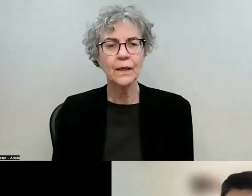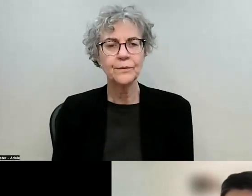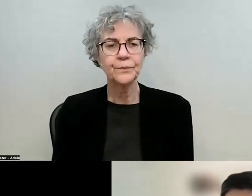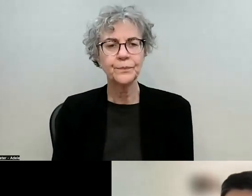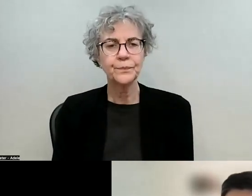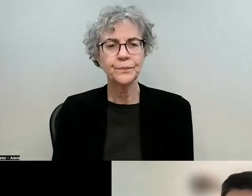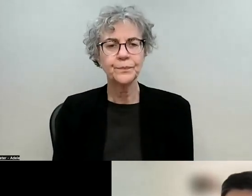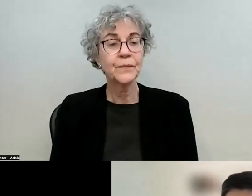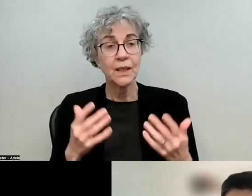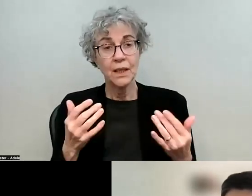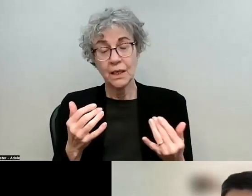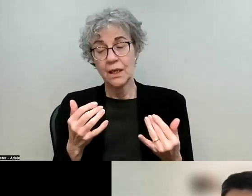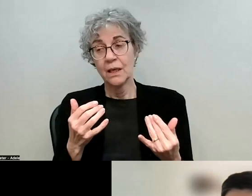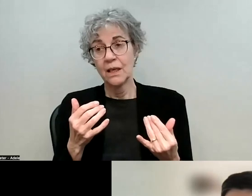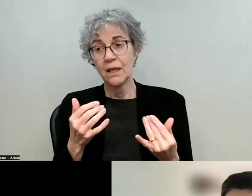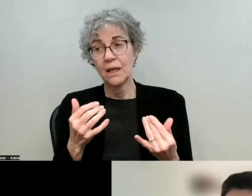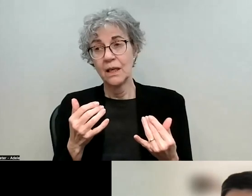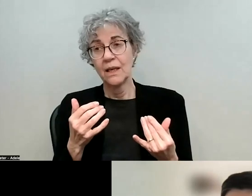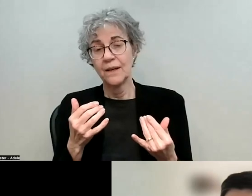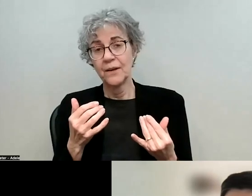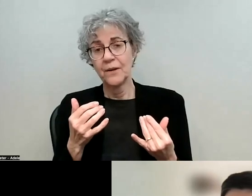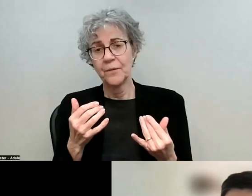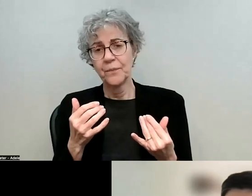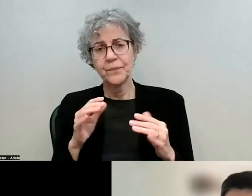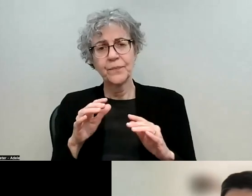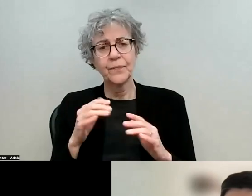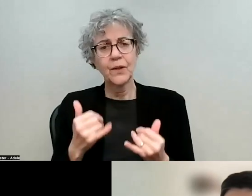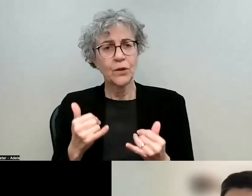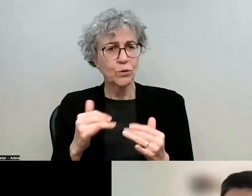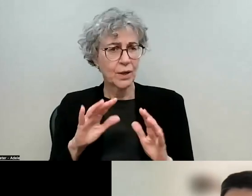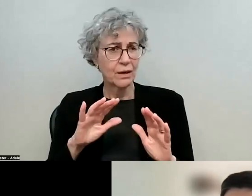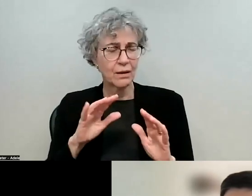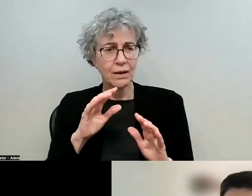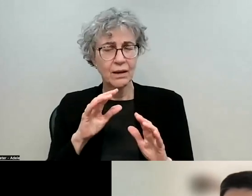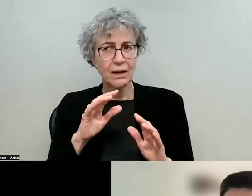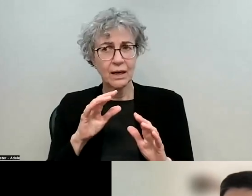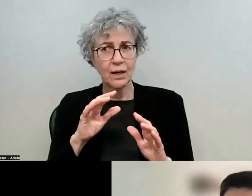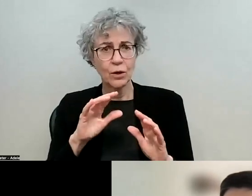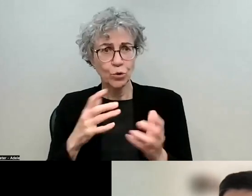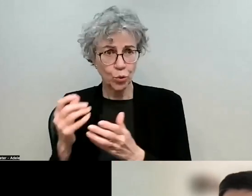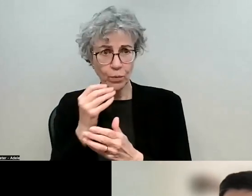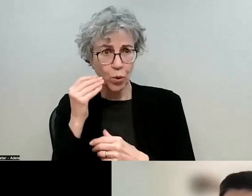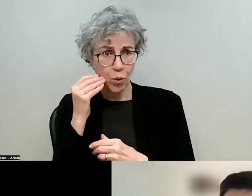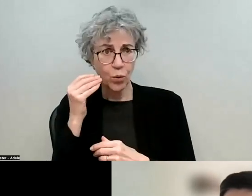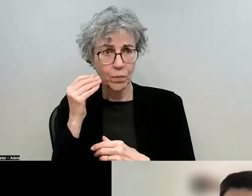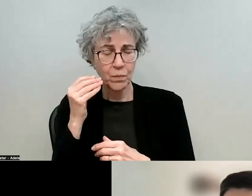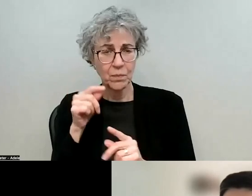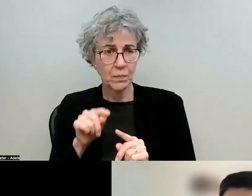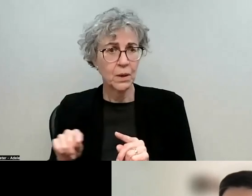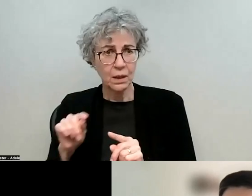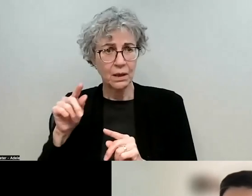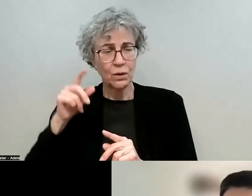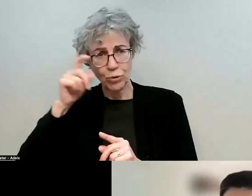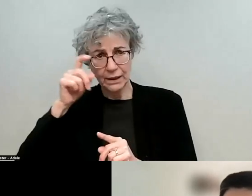that only current group, group home residents are the ones moving into these vertical